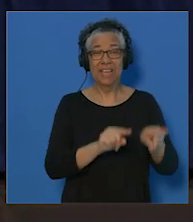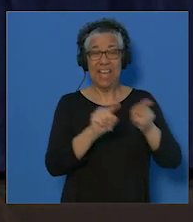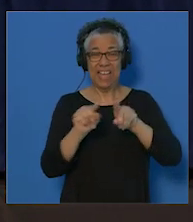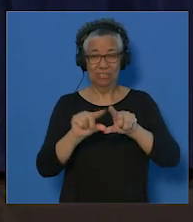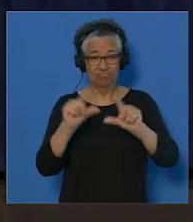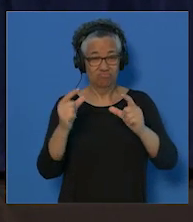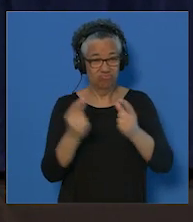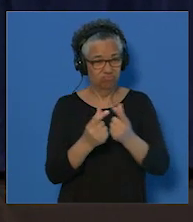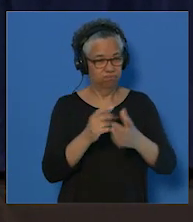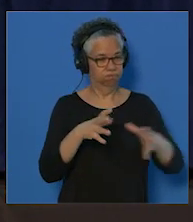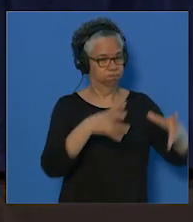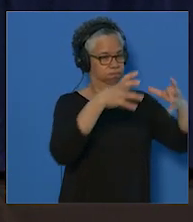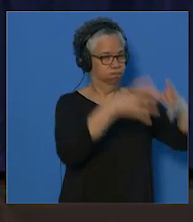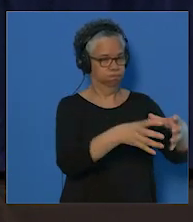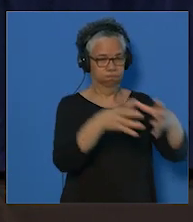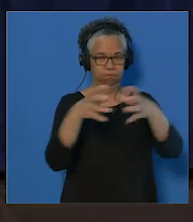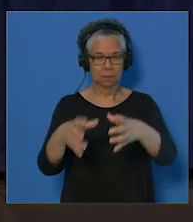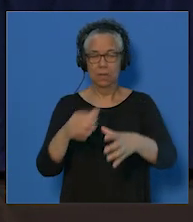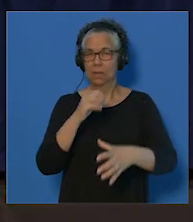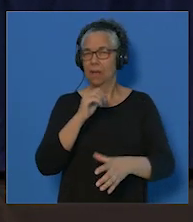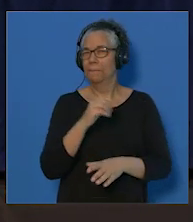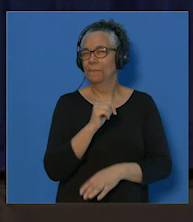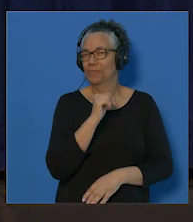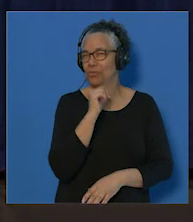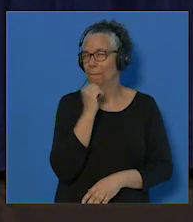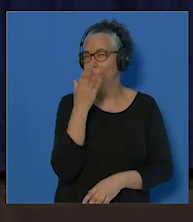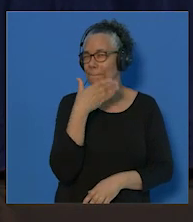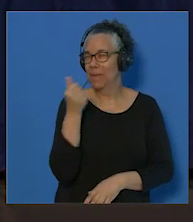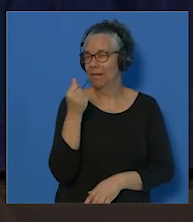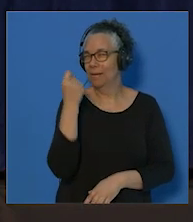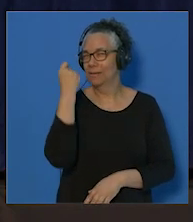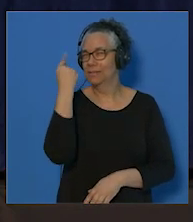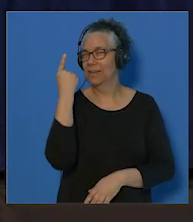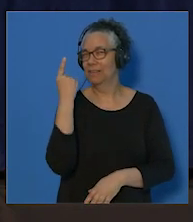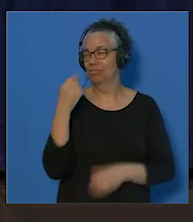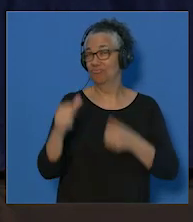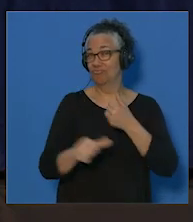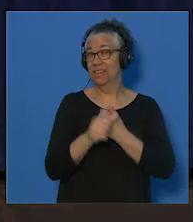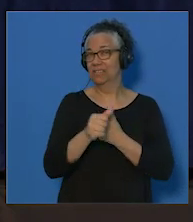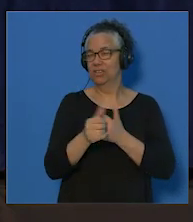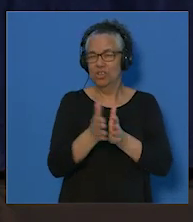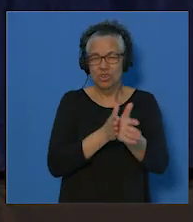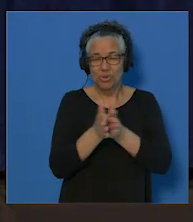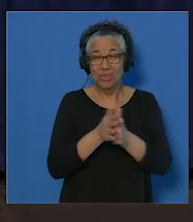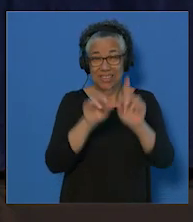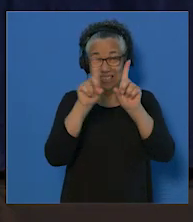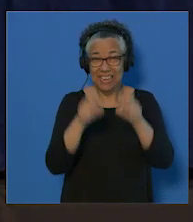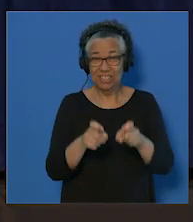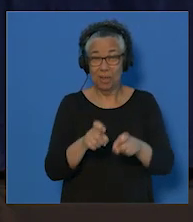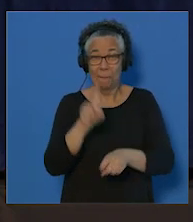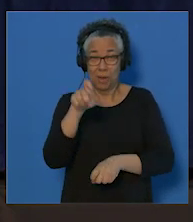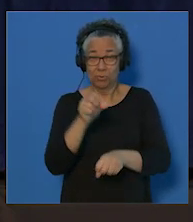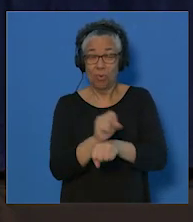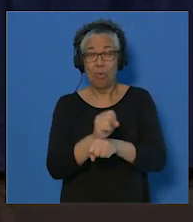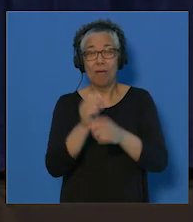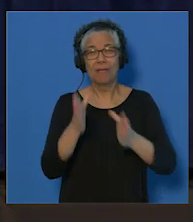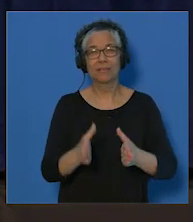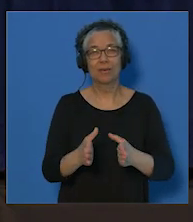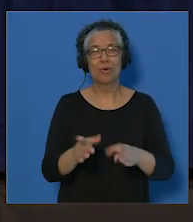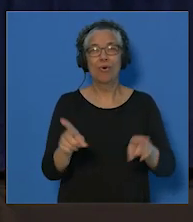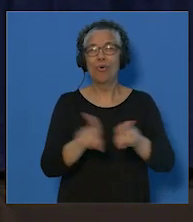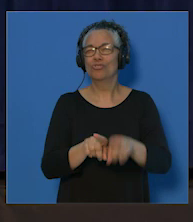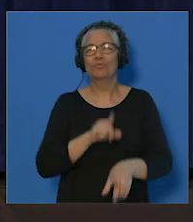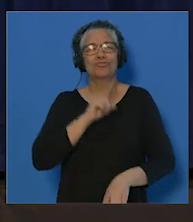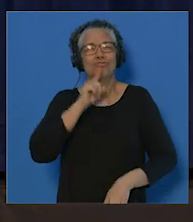as individuals, to better understand the risks, to continue to aggressively test our essential workers, and to make sure that when, in